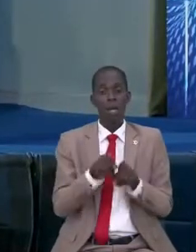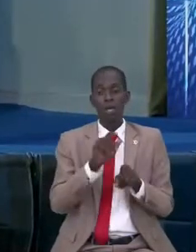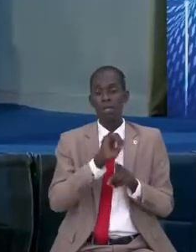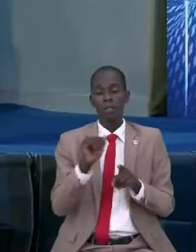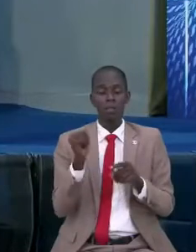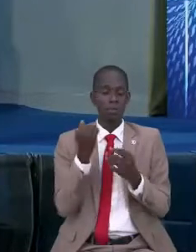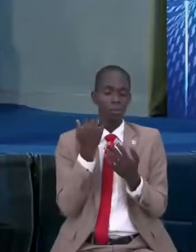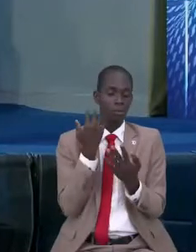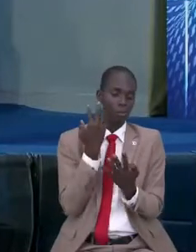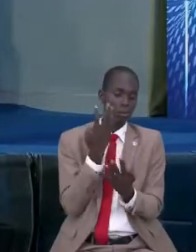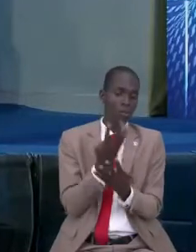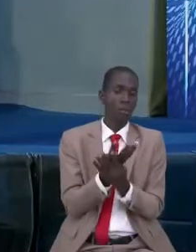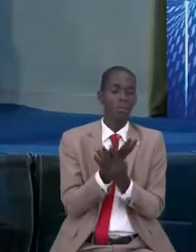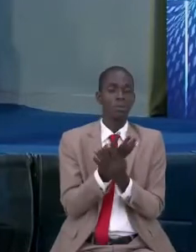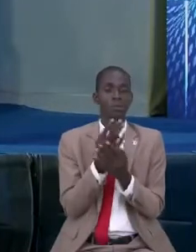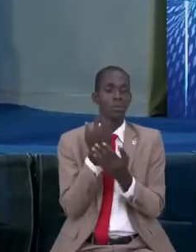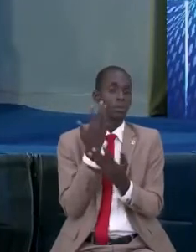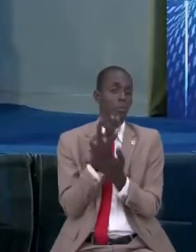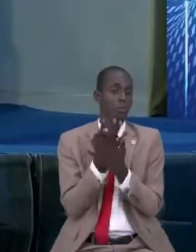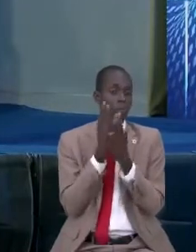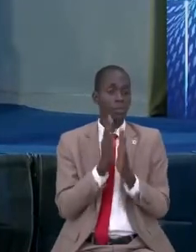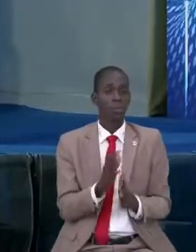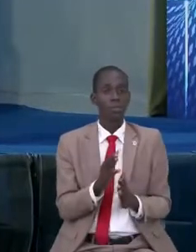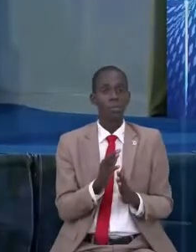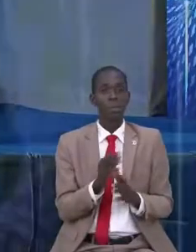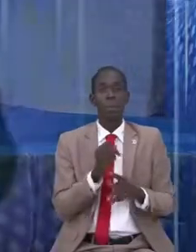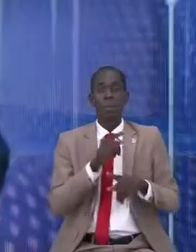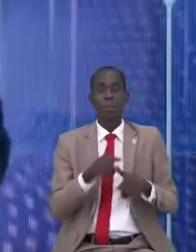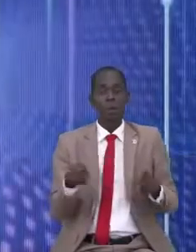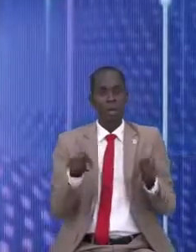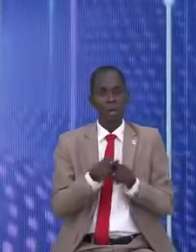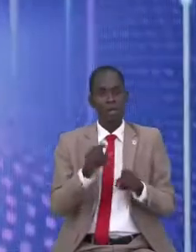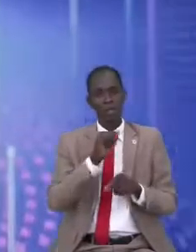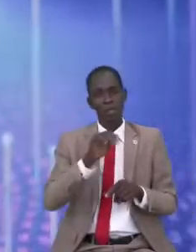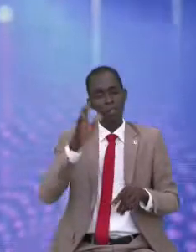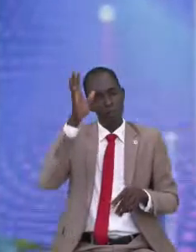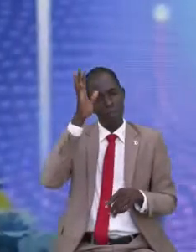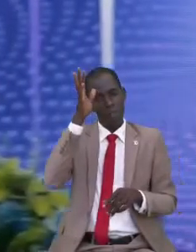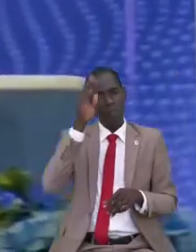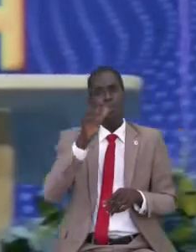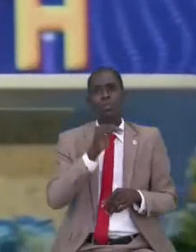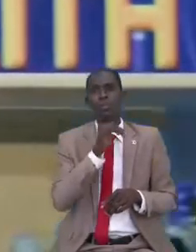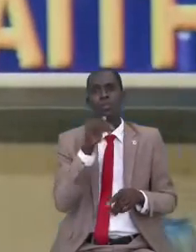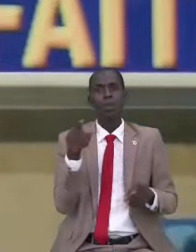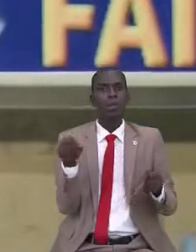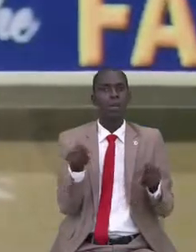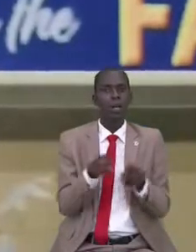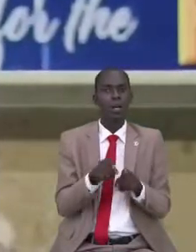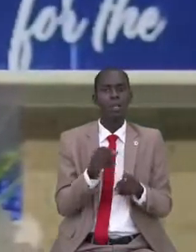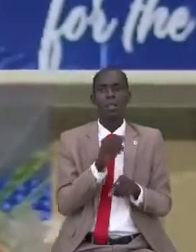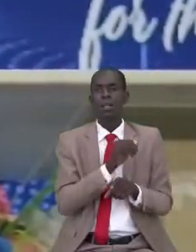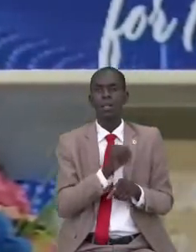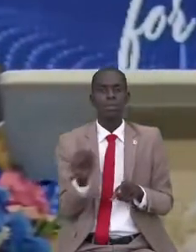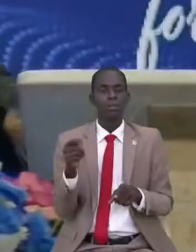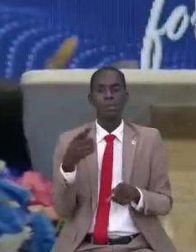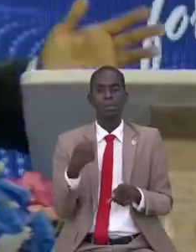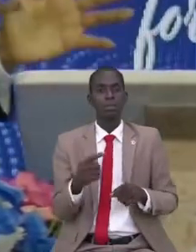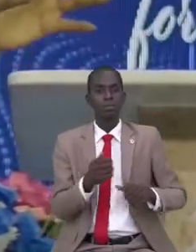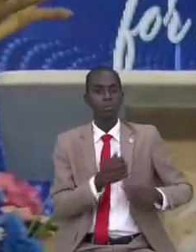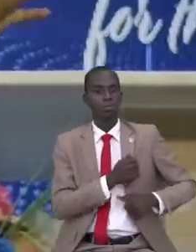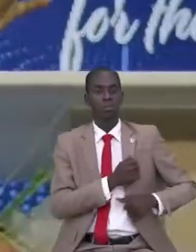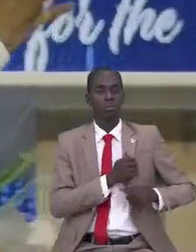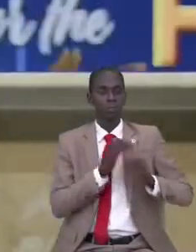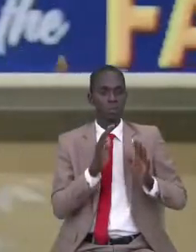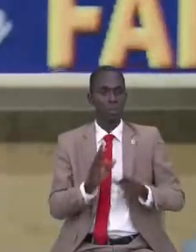slaveholder. As a father, not as a tyrant.